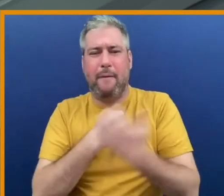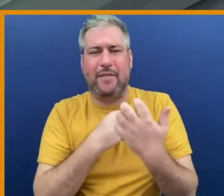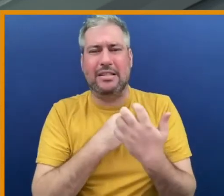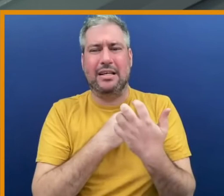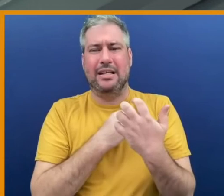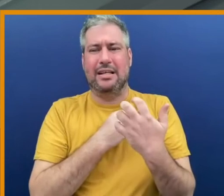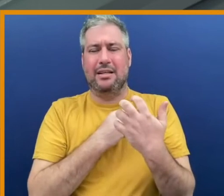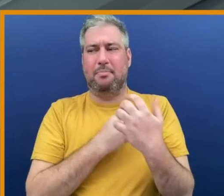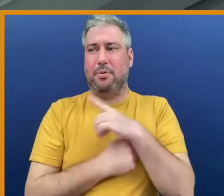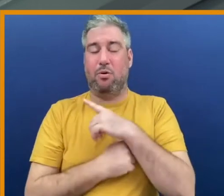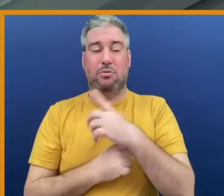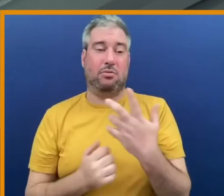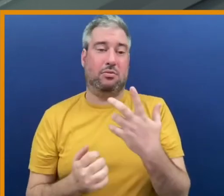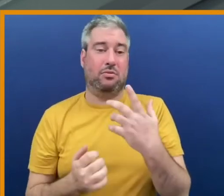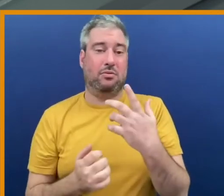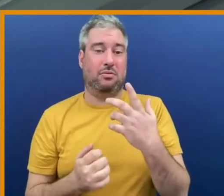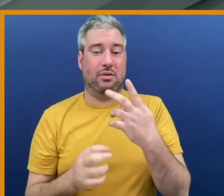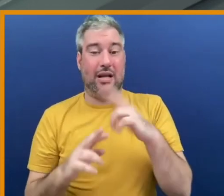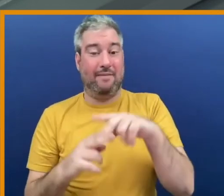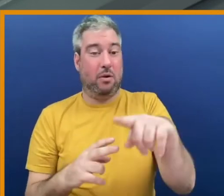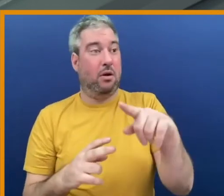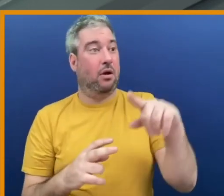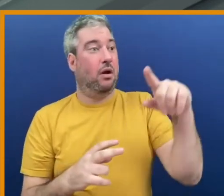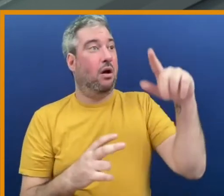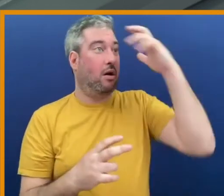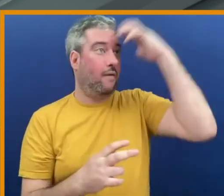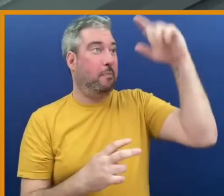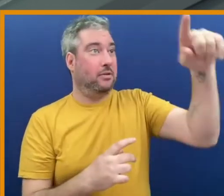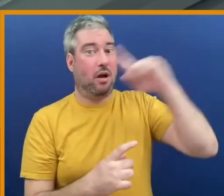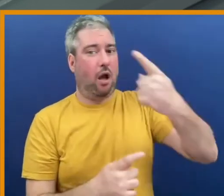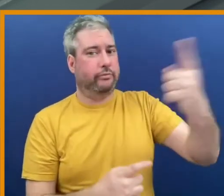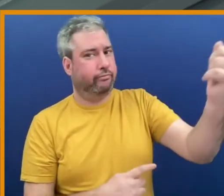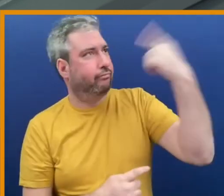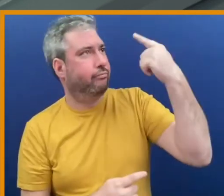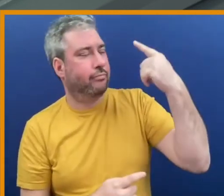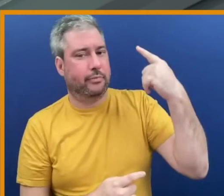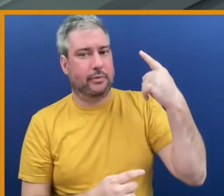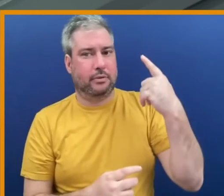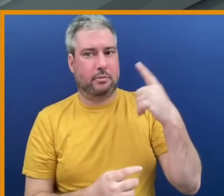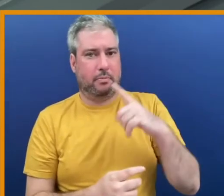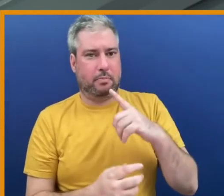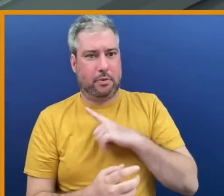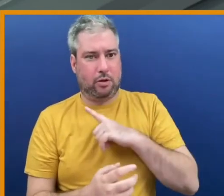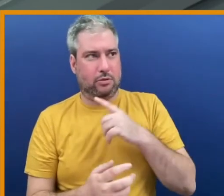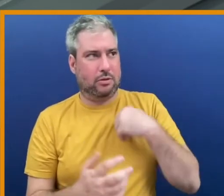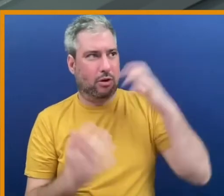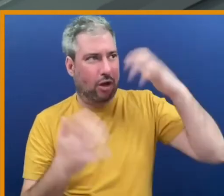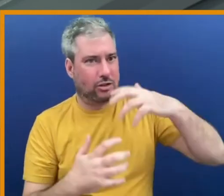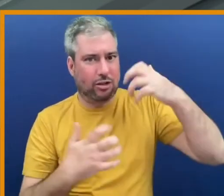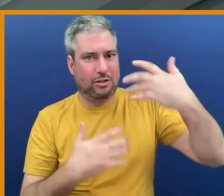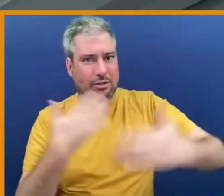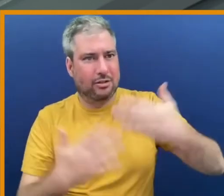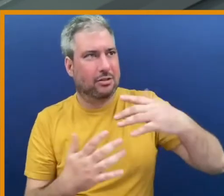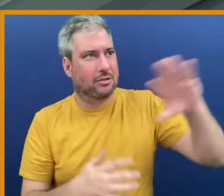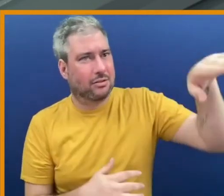what you're needing to be concerned about day on day is whether your house is heated and whether you've got food on the